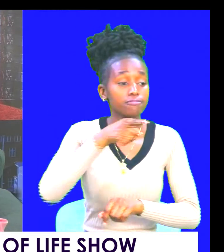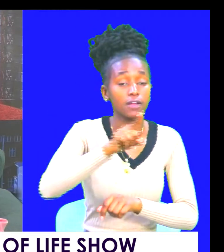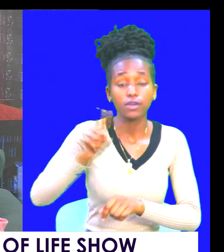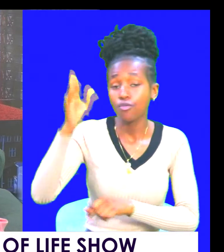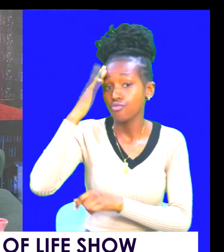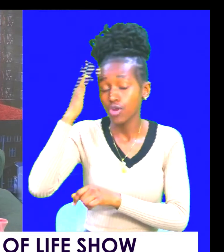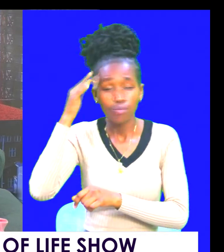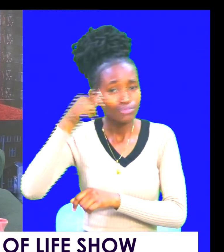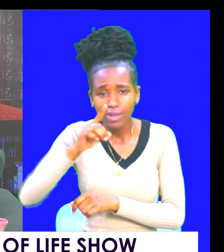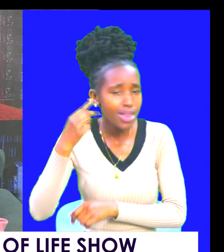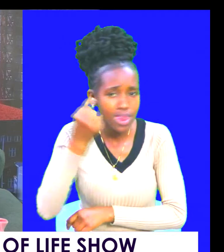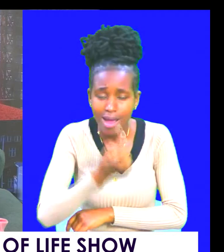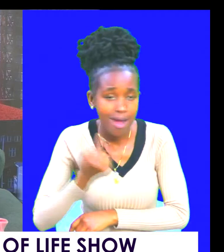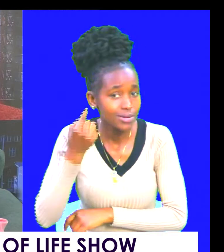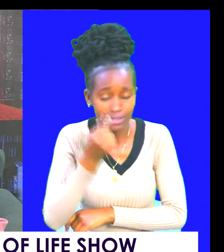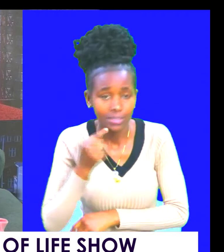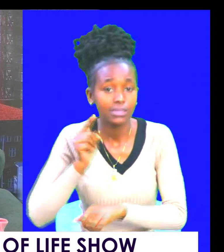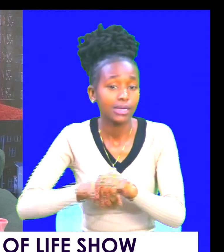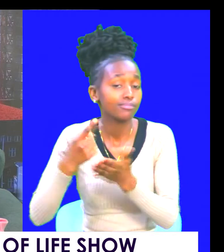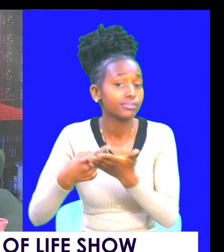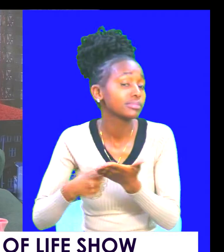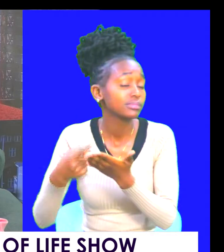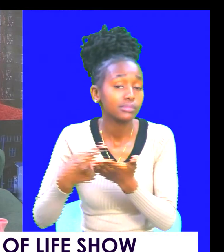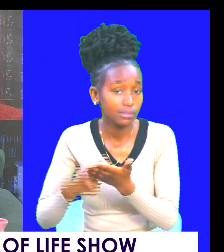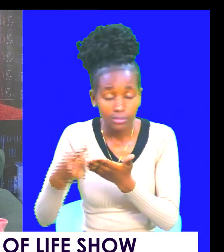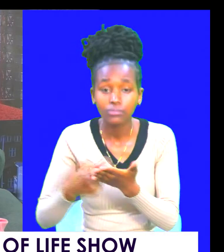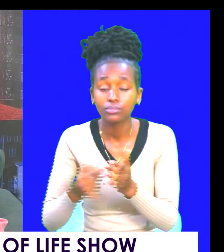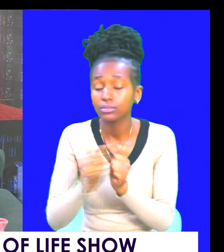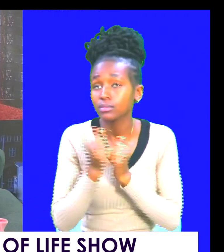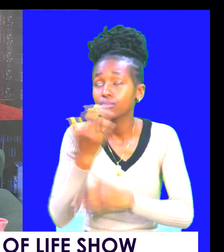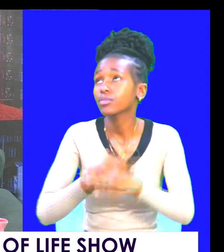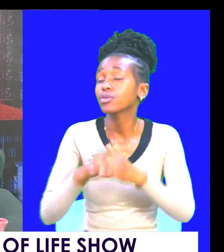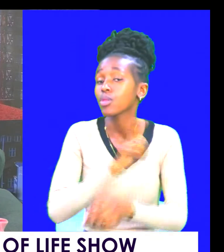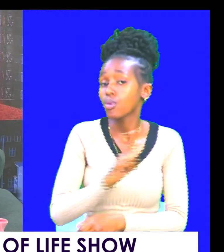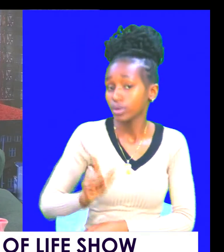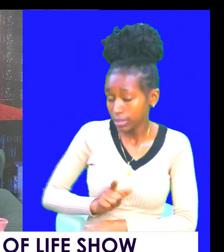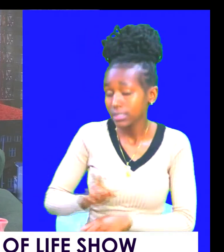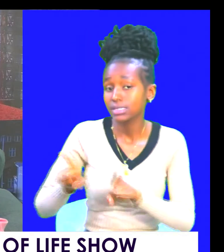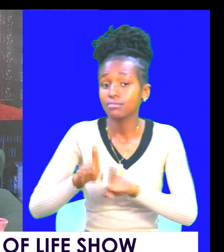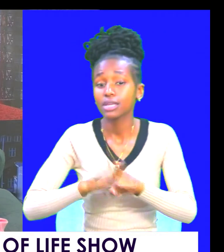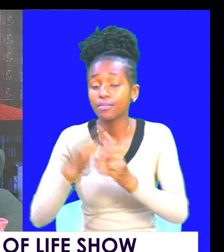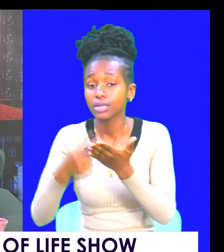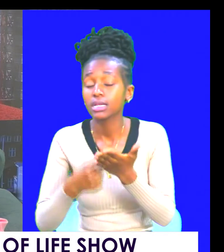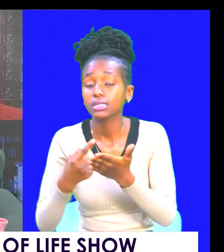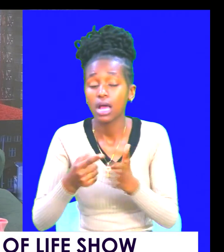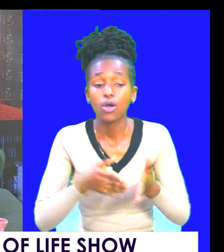are, especially in God, especially the opportunity that nature has given to